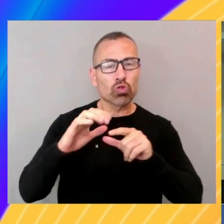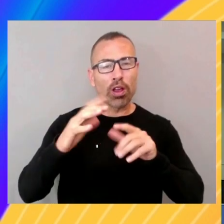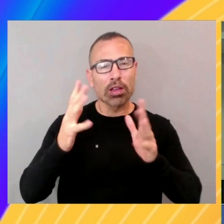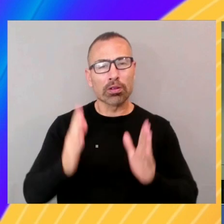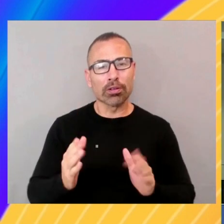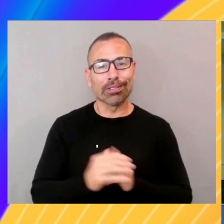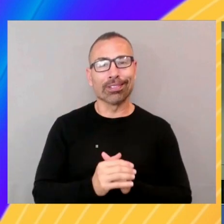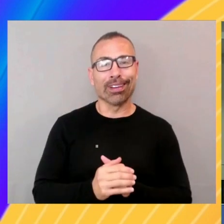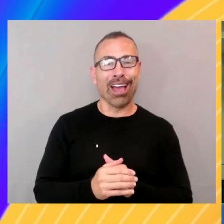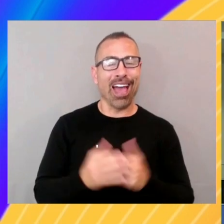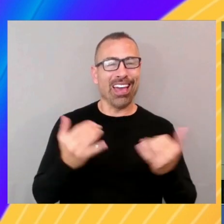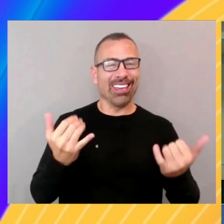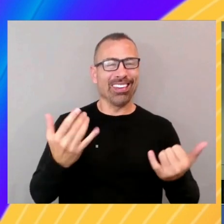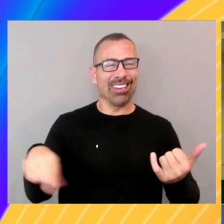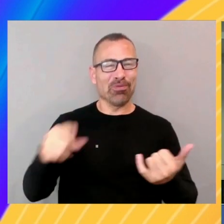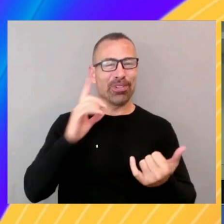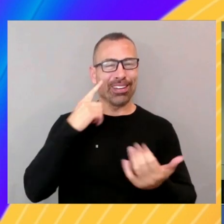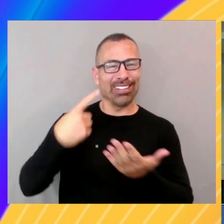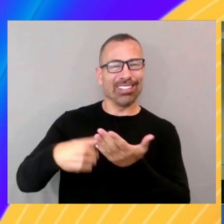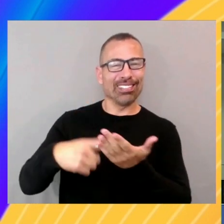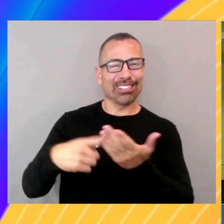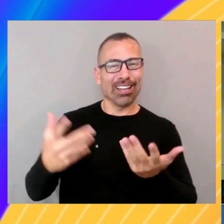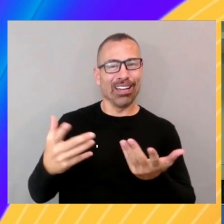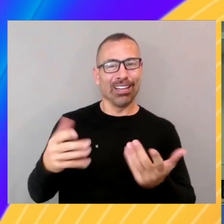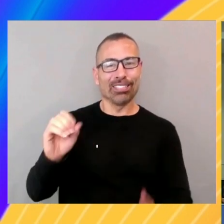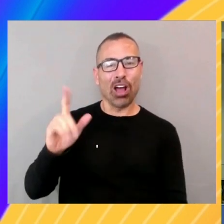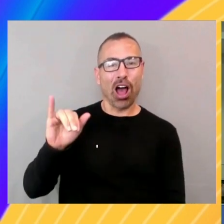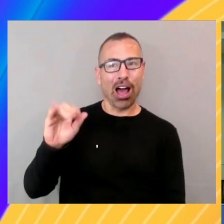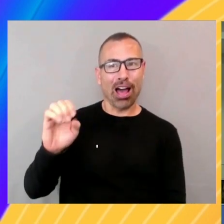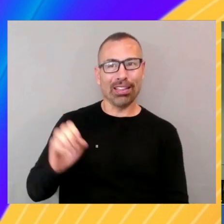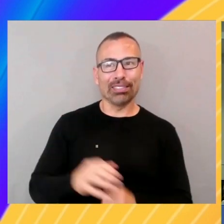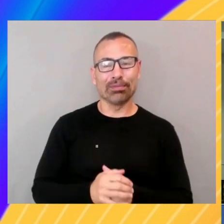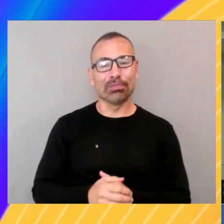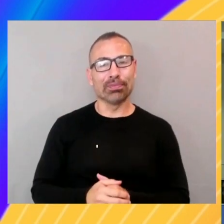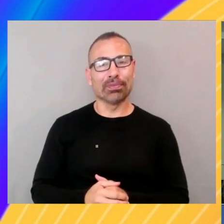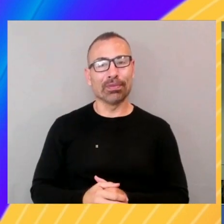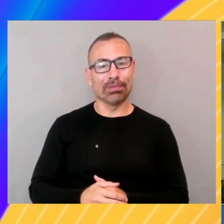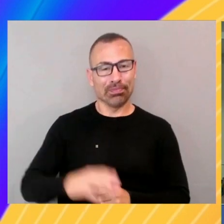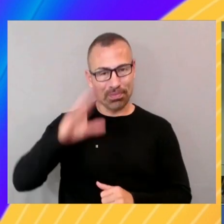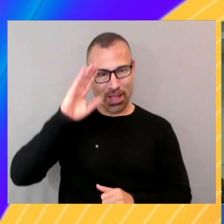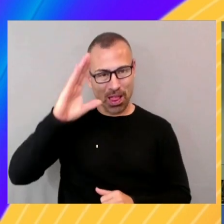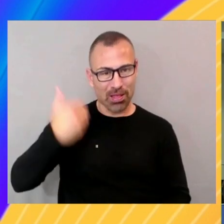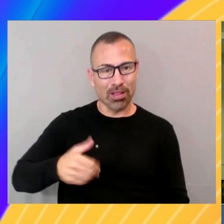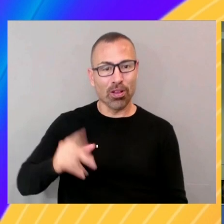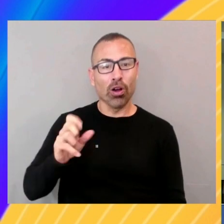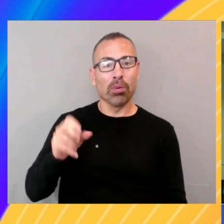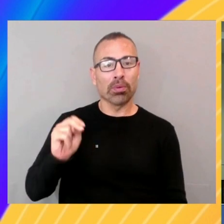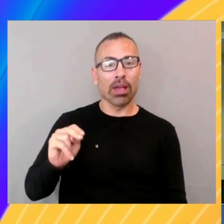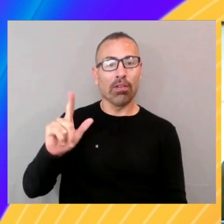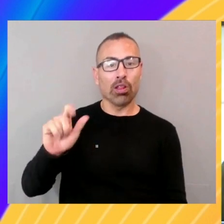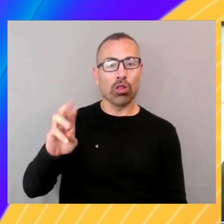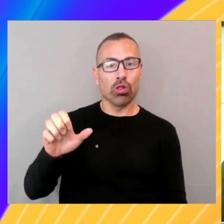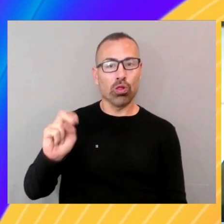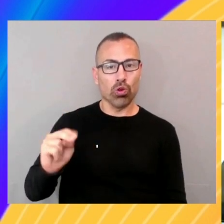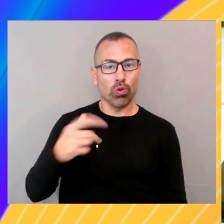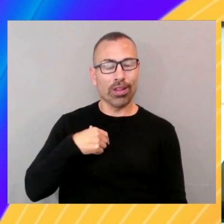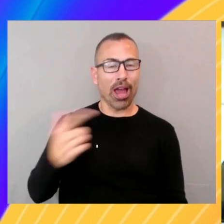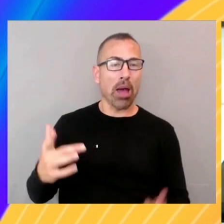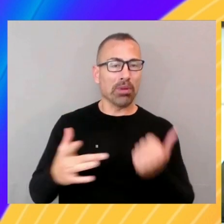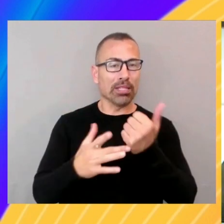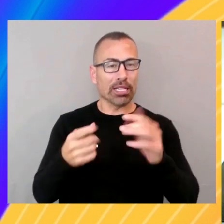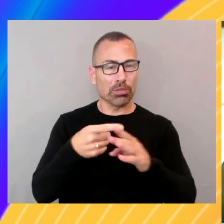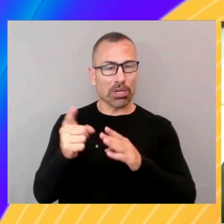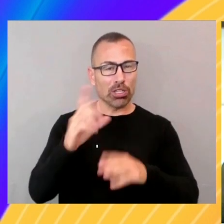is. Yeah, I'm Kevin Lewin. I'm a special solutions architect on our observability team. Hi, my